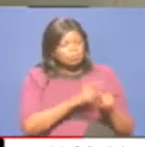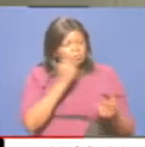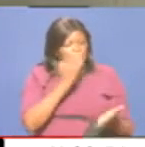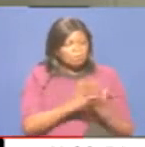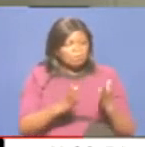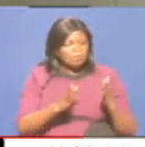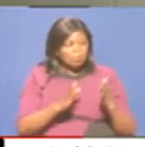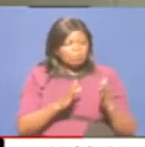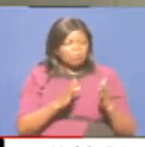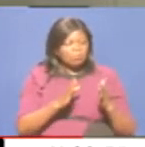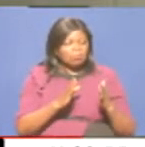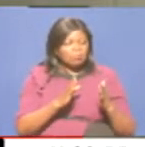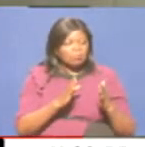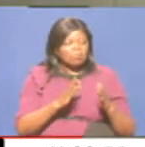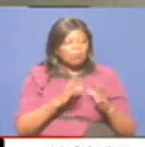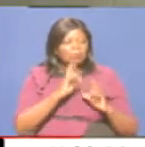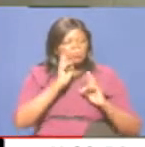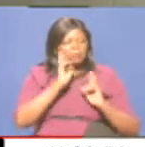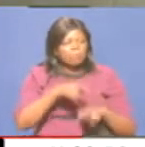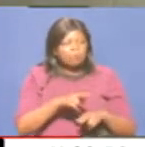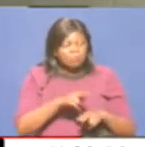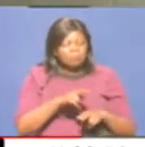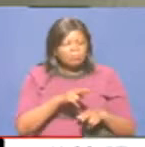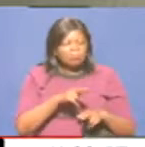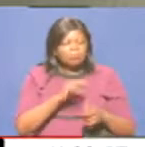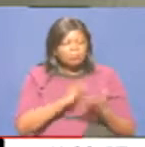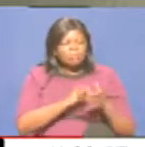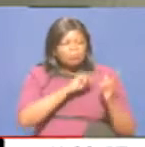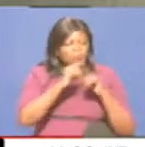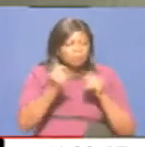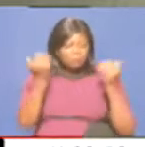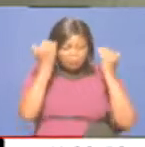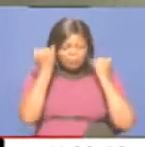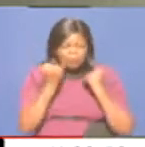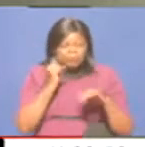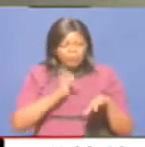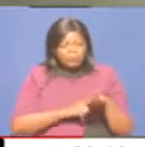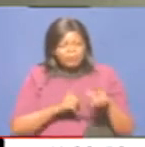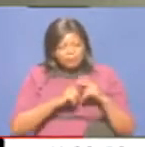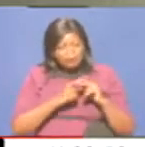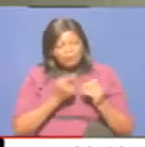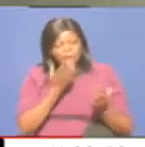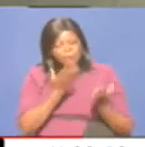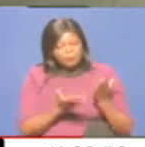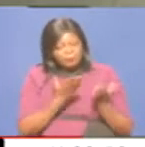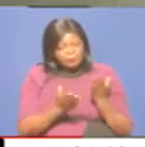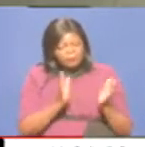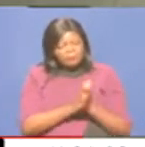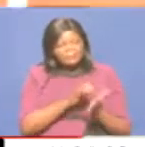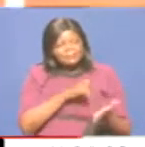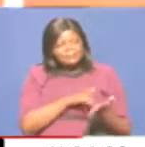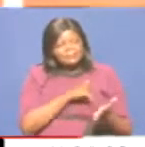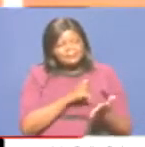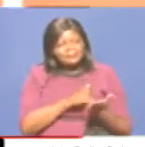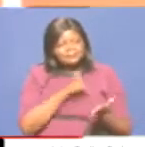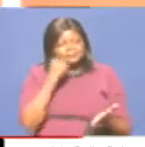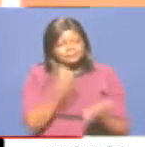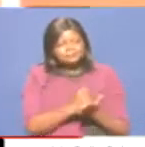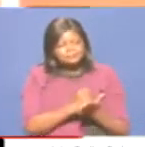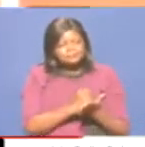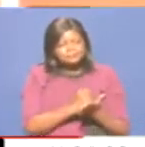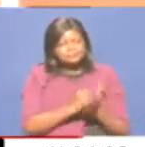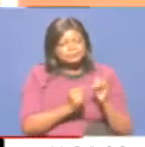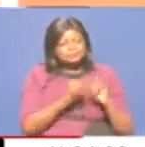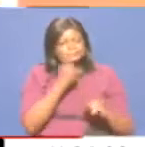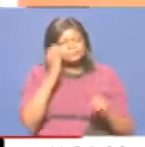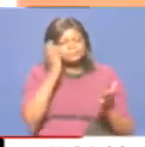prosecution report. The day we start analyzing and including the auditor as the first